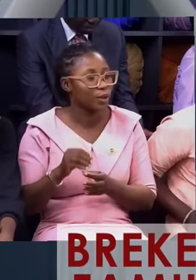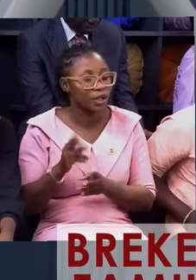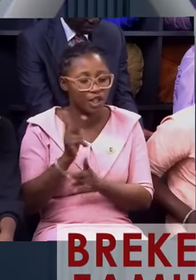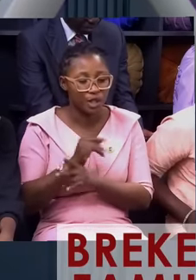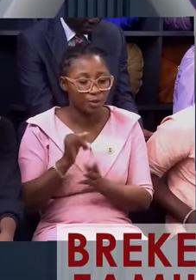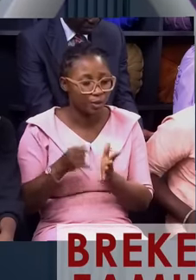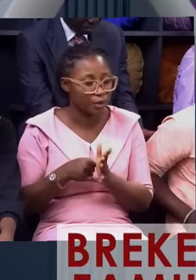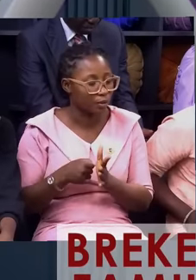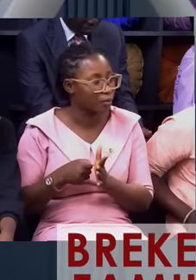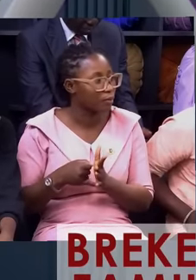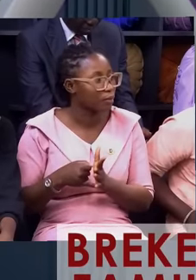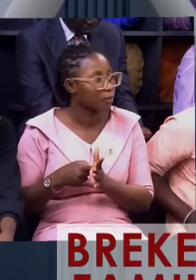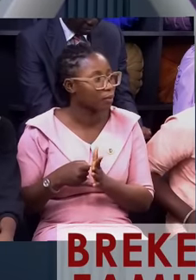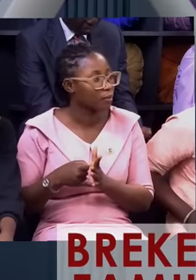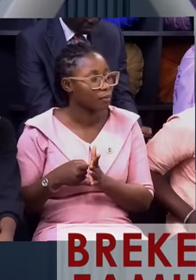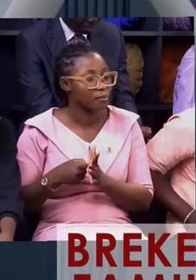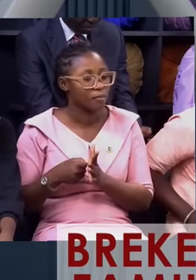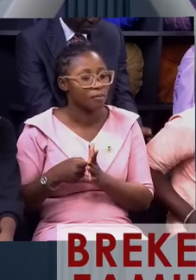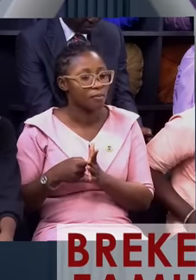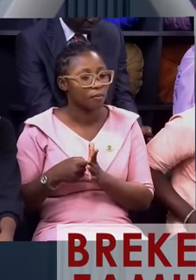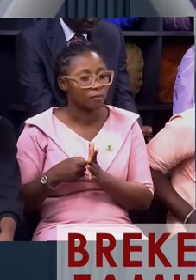for pocket